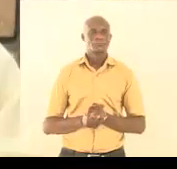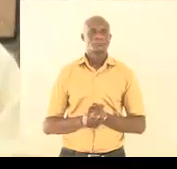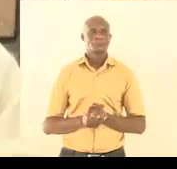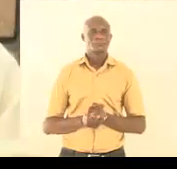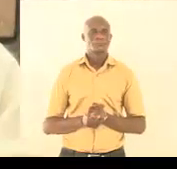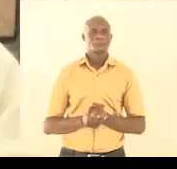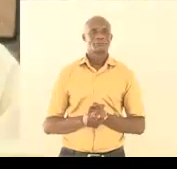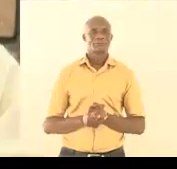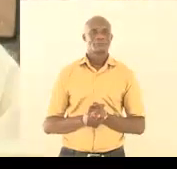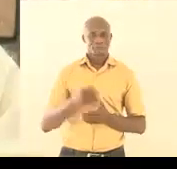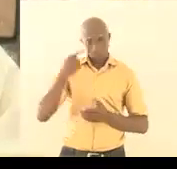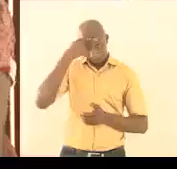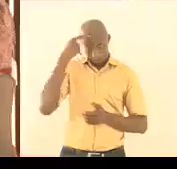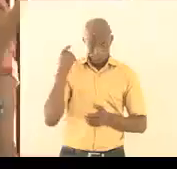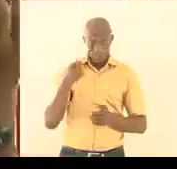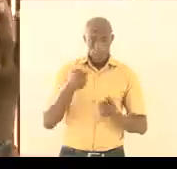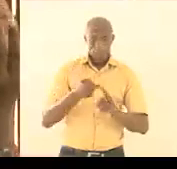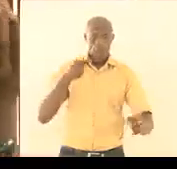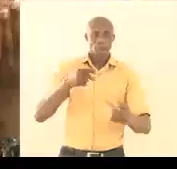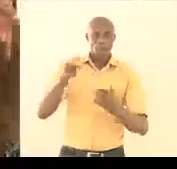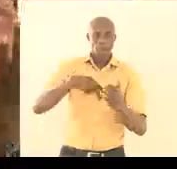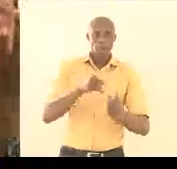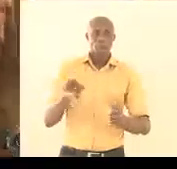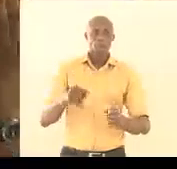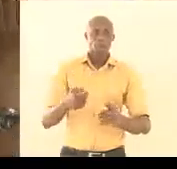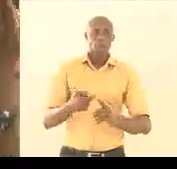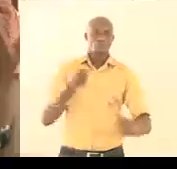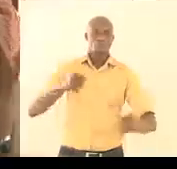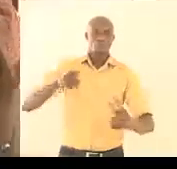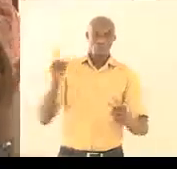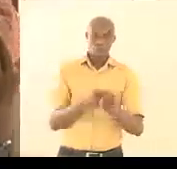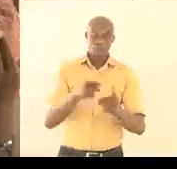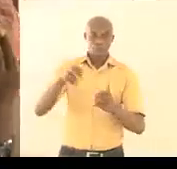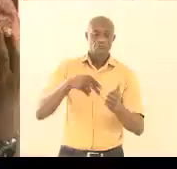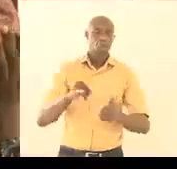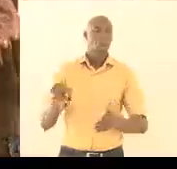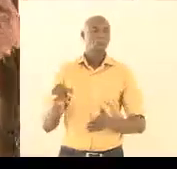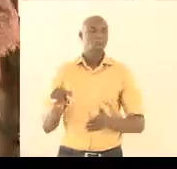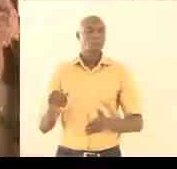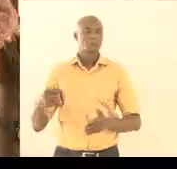okay. Because from the readings, right from the first reading,